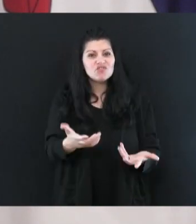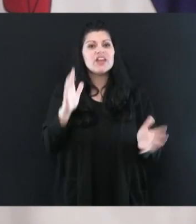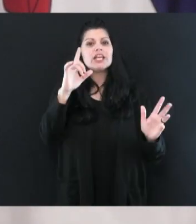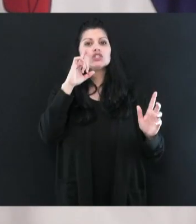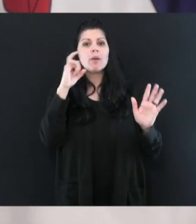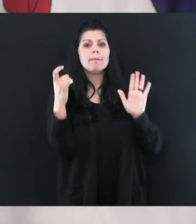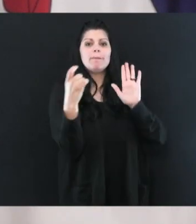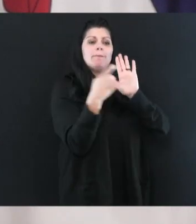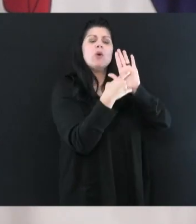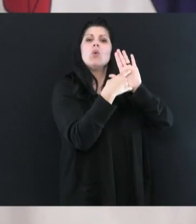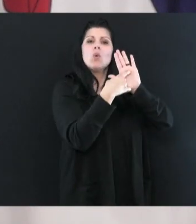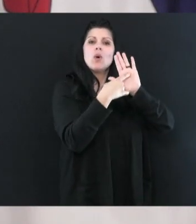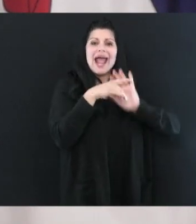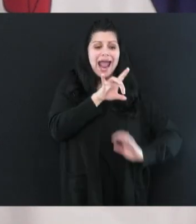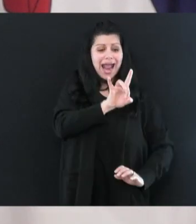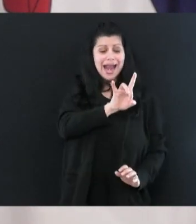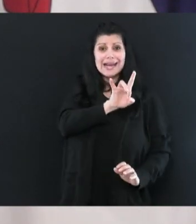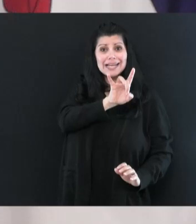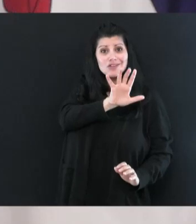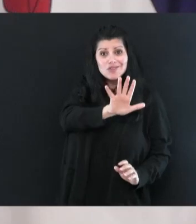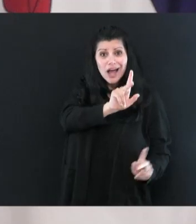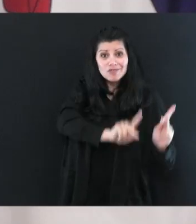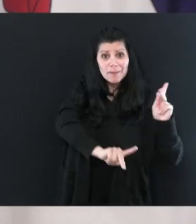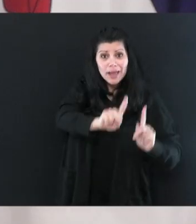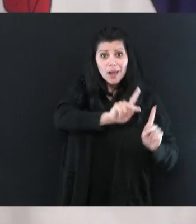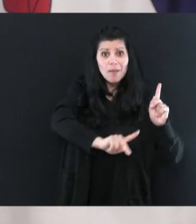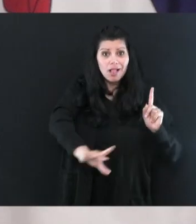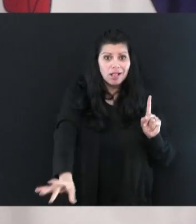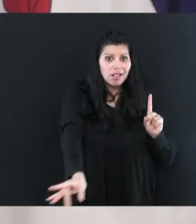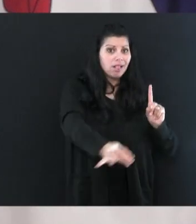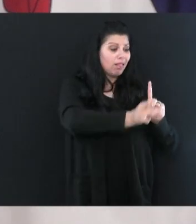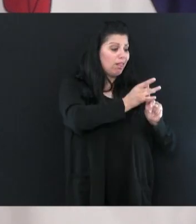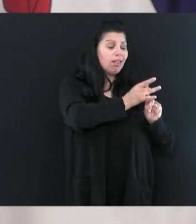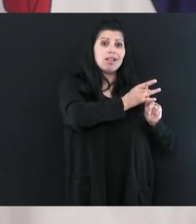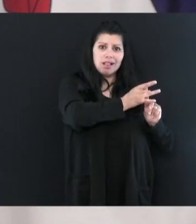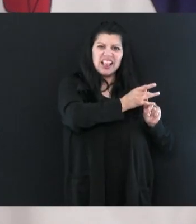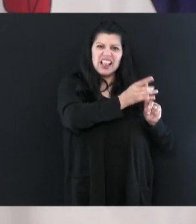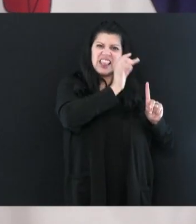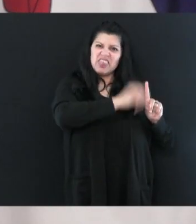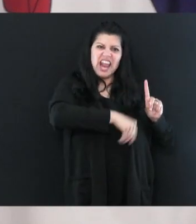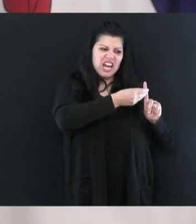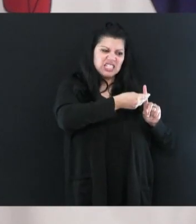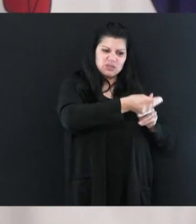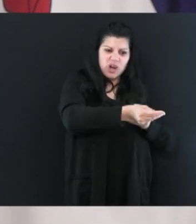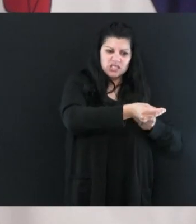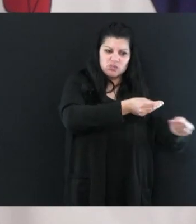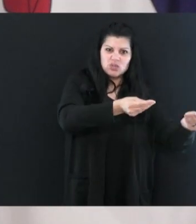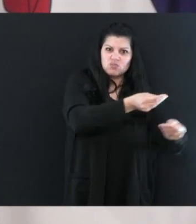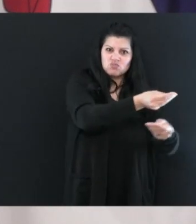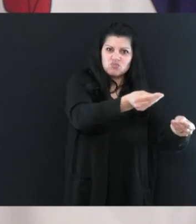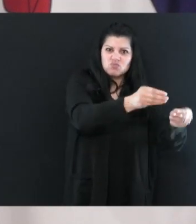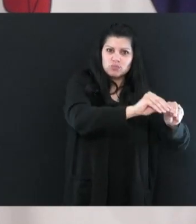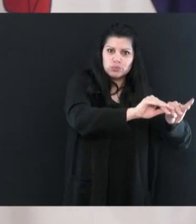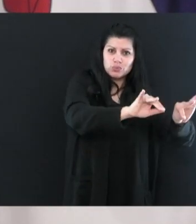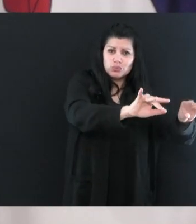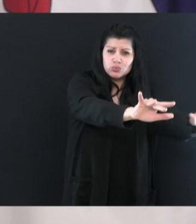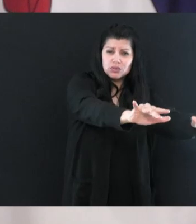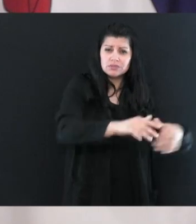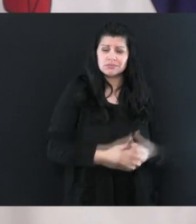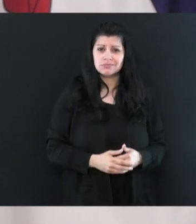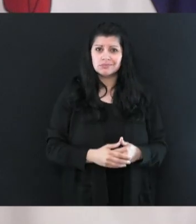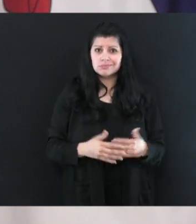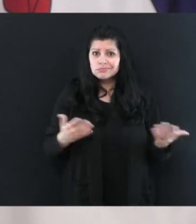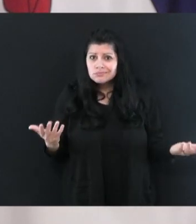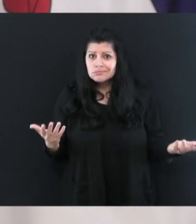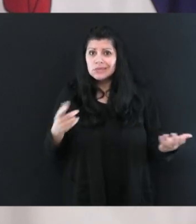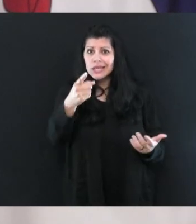spreaders last week in Kanawha County. What's it worth? Tell me, what's it worth? I